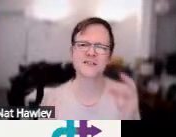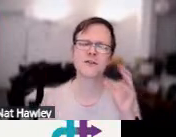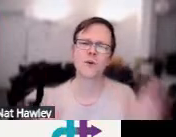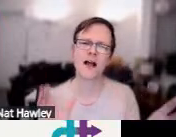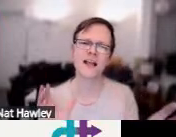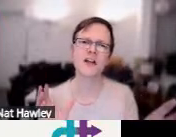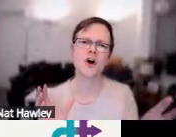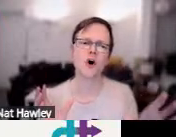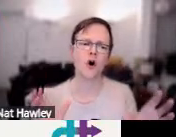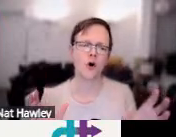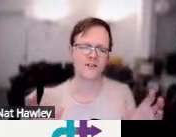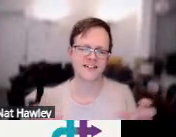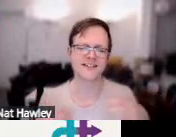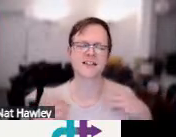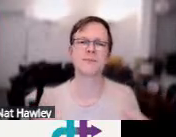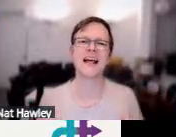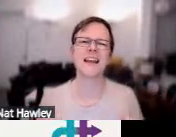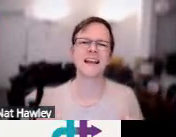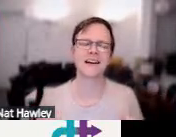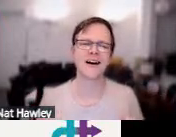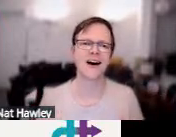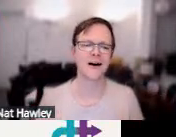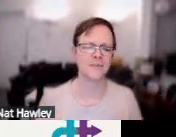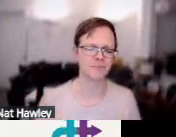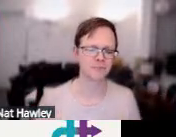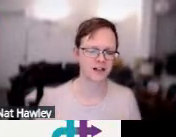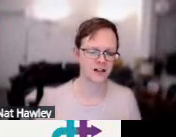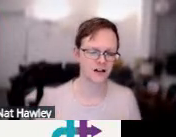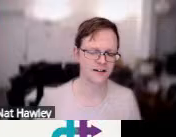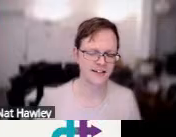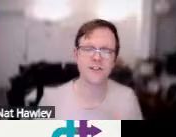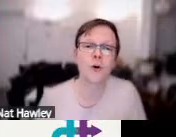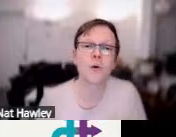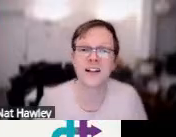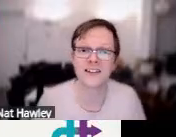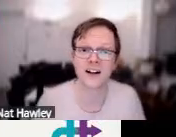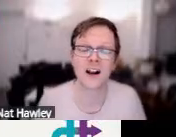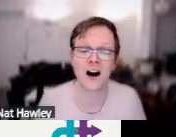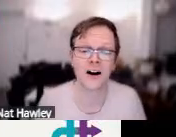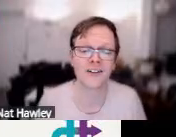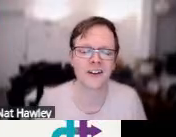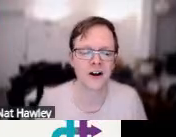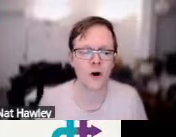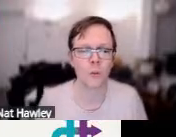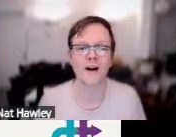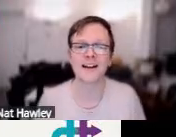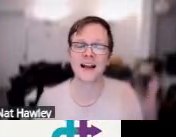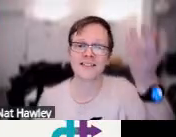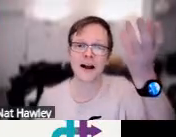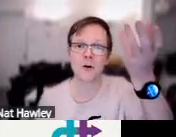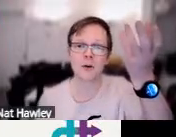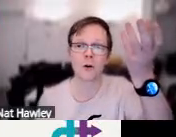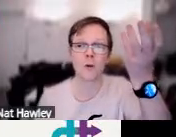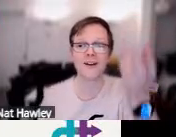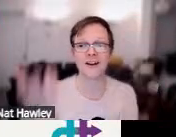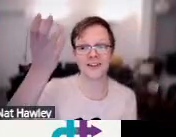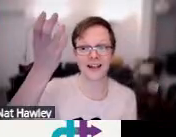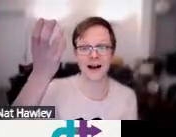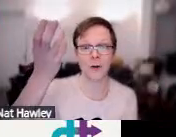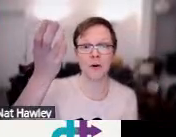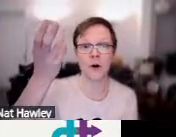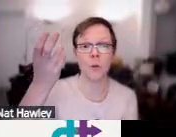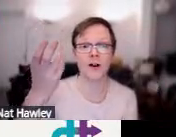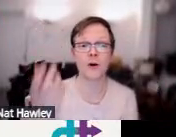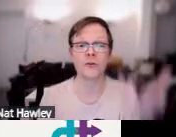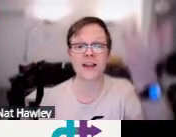that different way of displaying difficulties in class, one gets help, one doesn't get